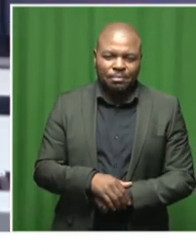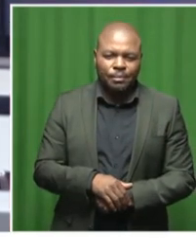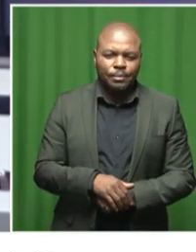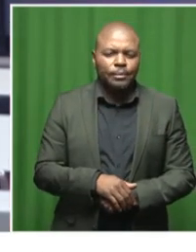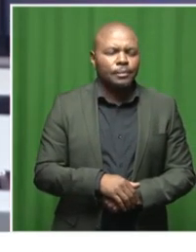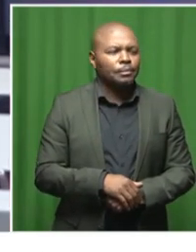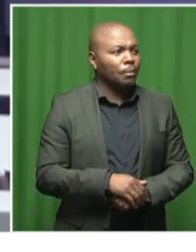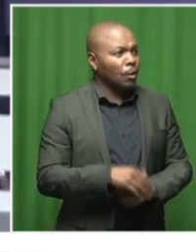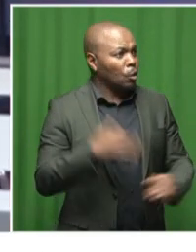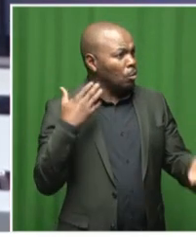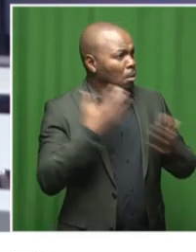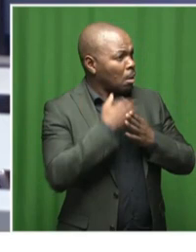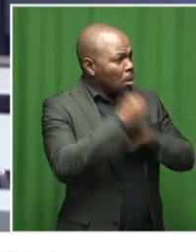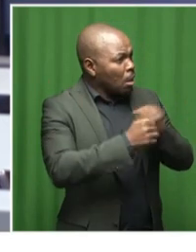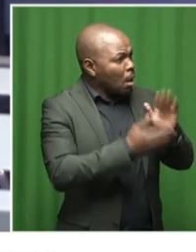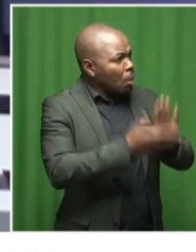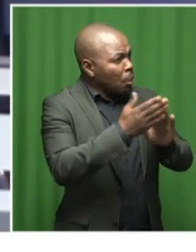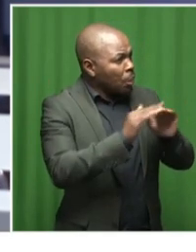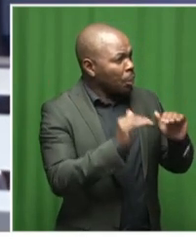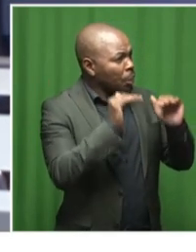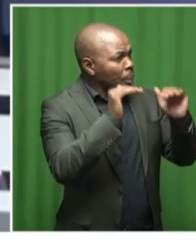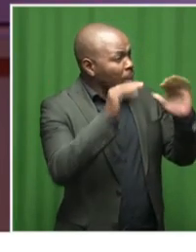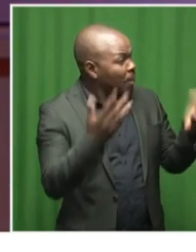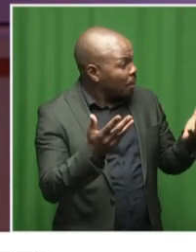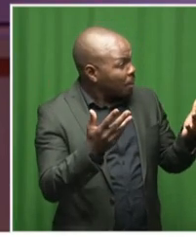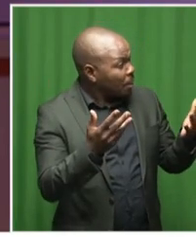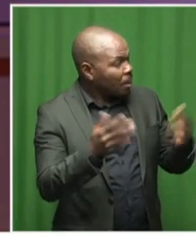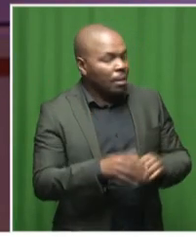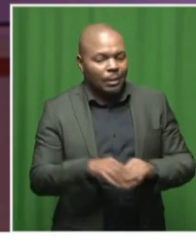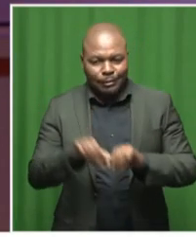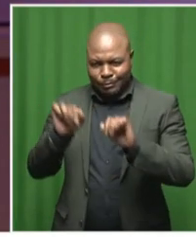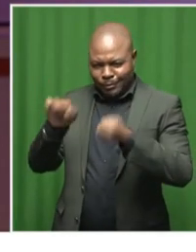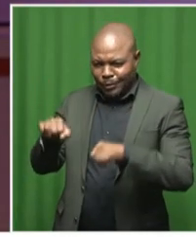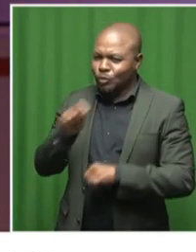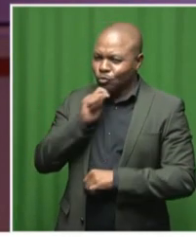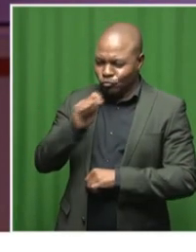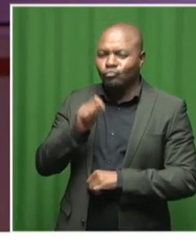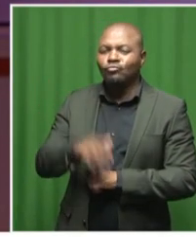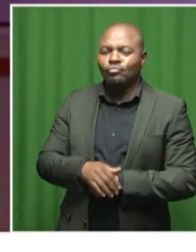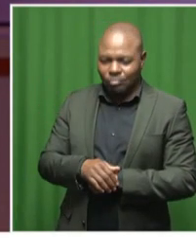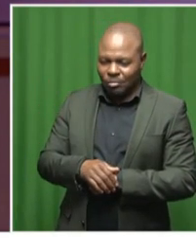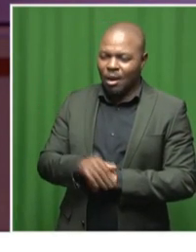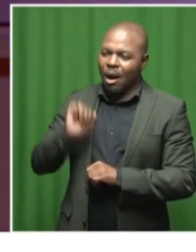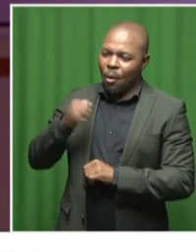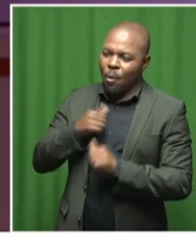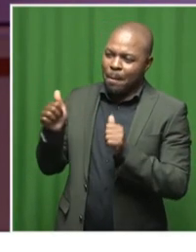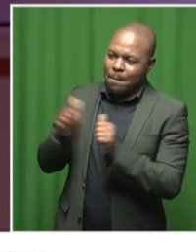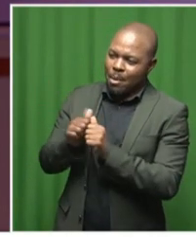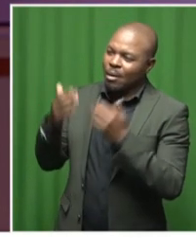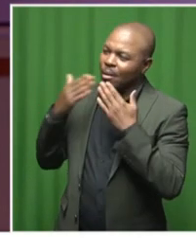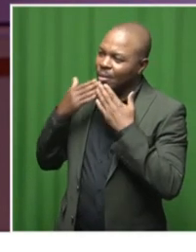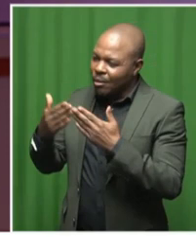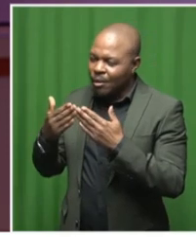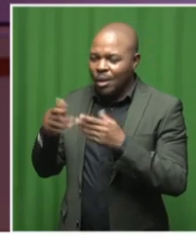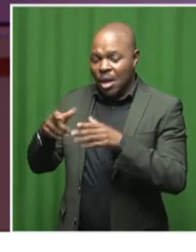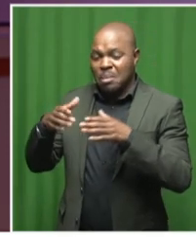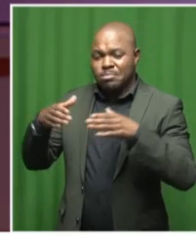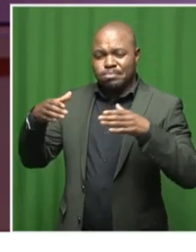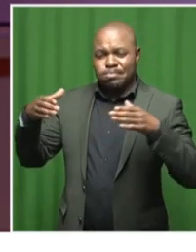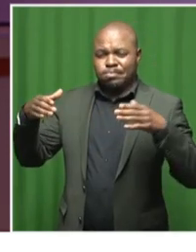it grown though over the years? Look, it's grown, you know, and thank you to our partners. It's grown a